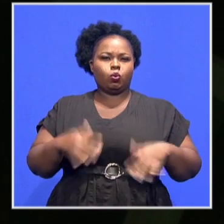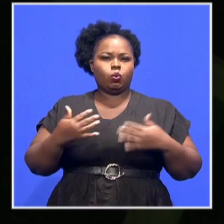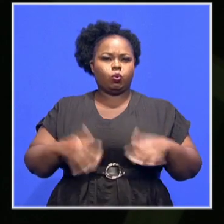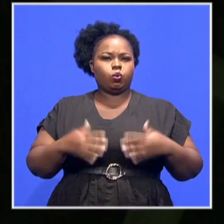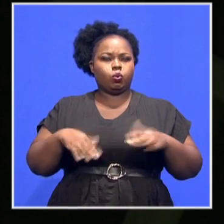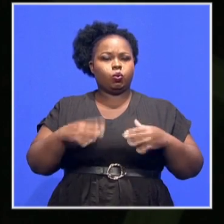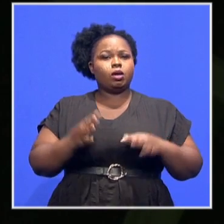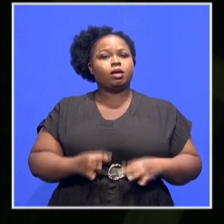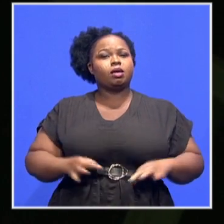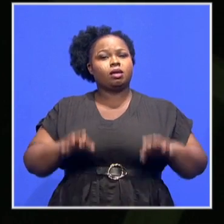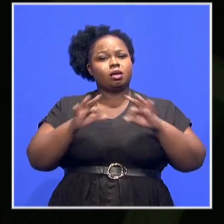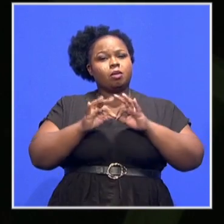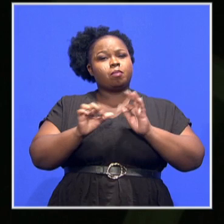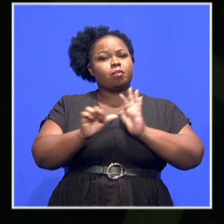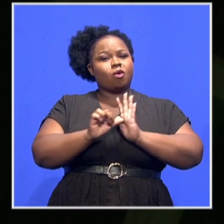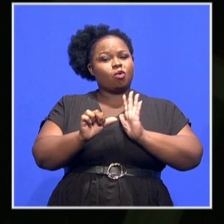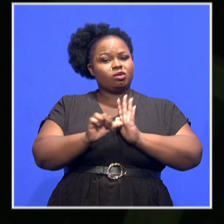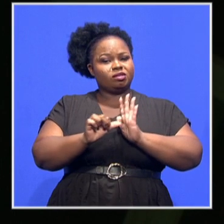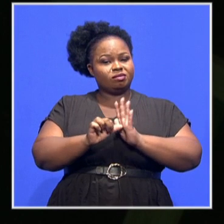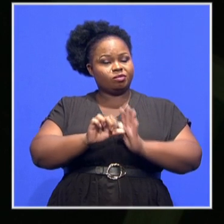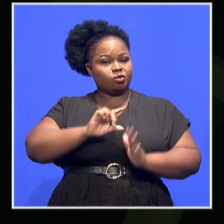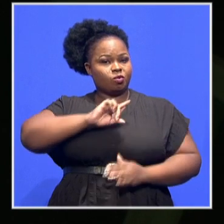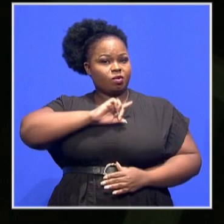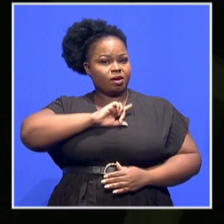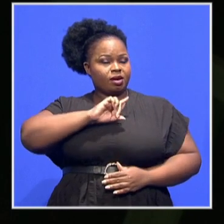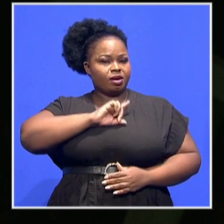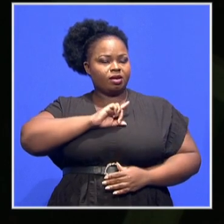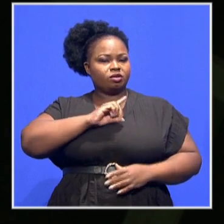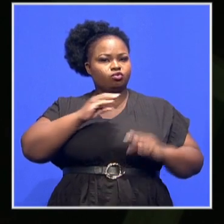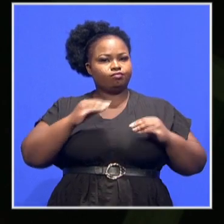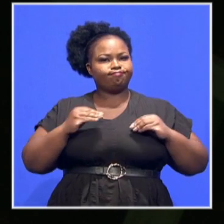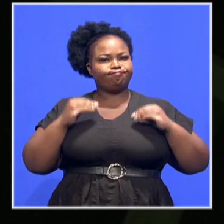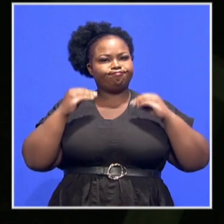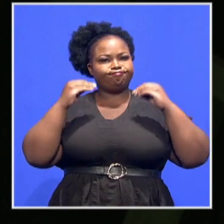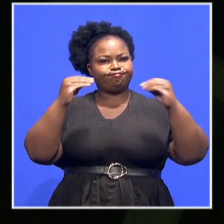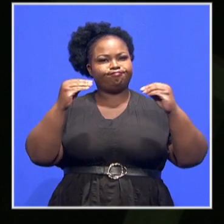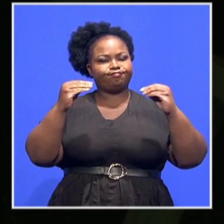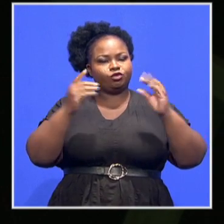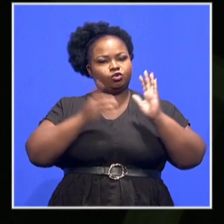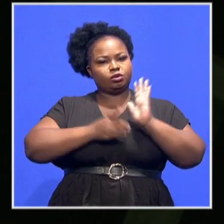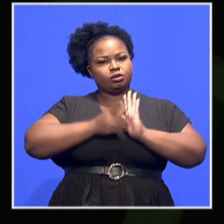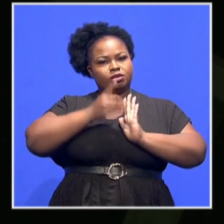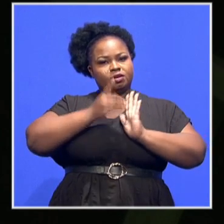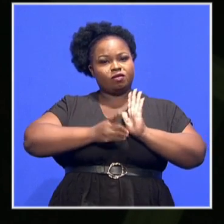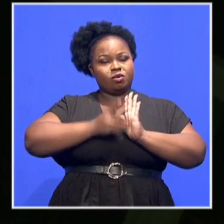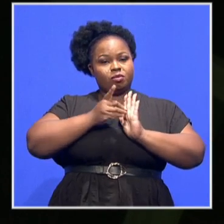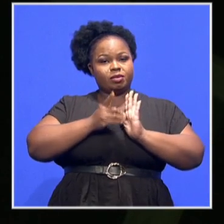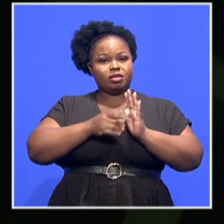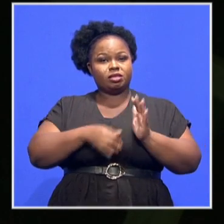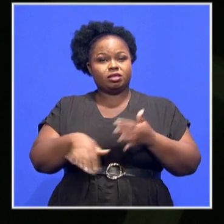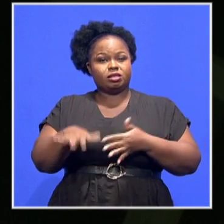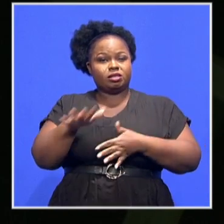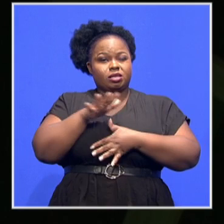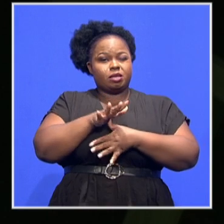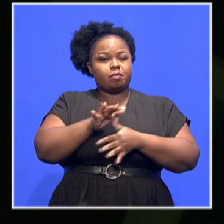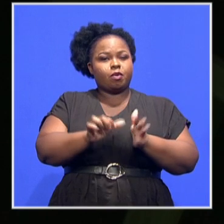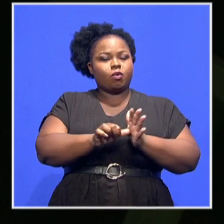platforms for the advancement and development of this vital industry, mining.